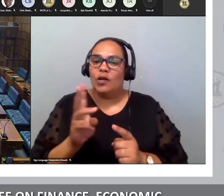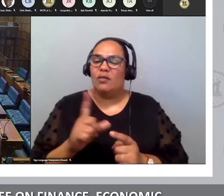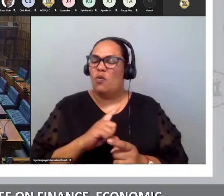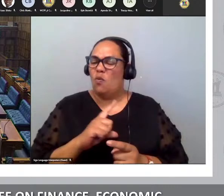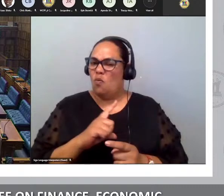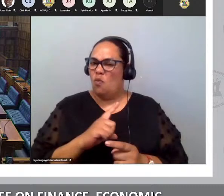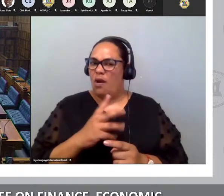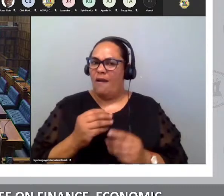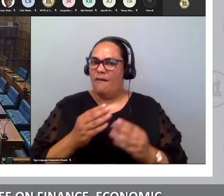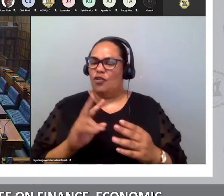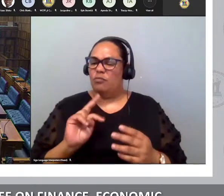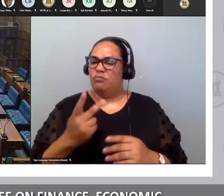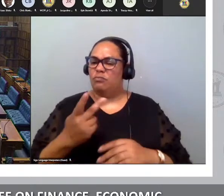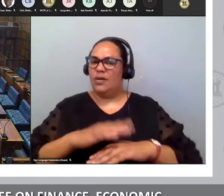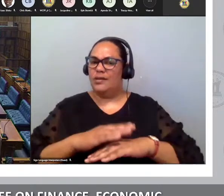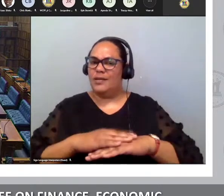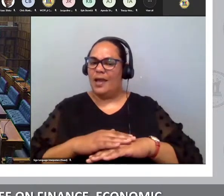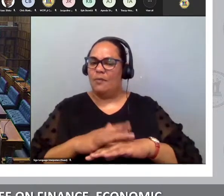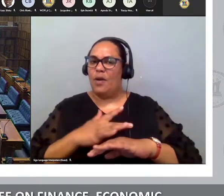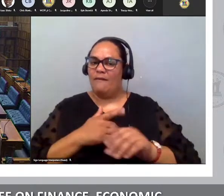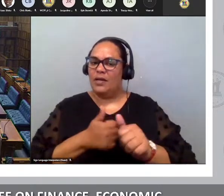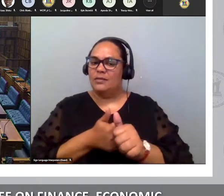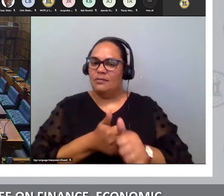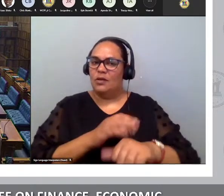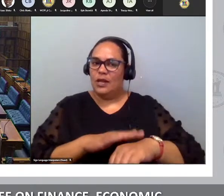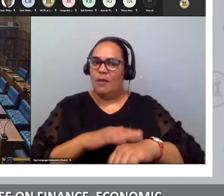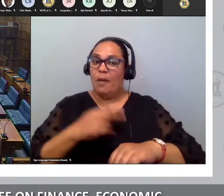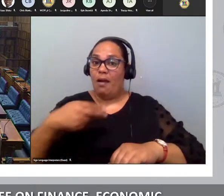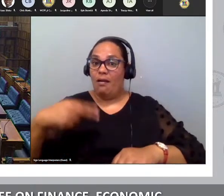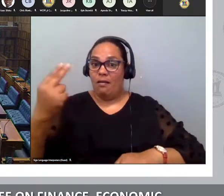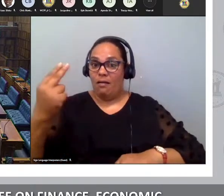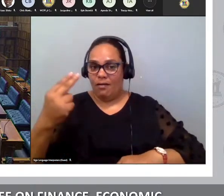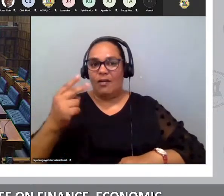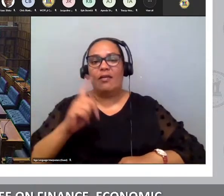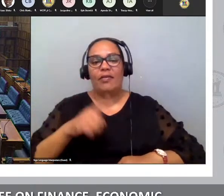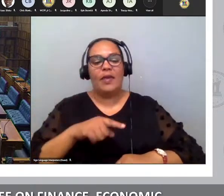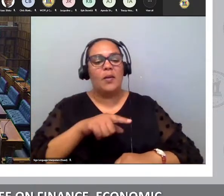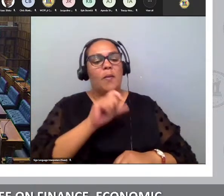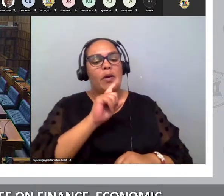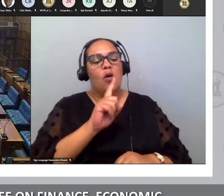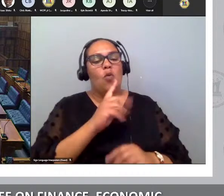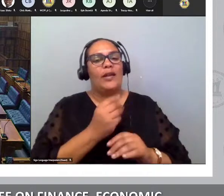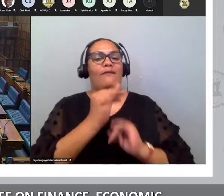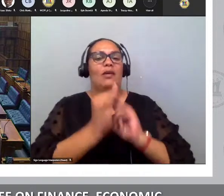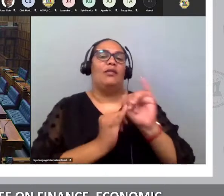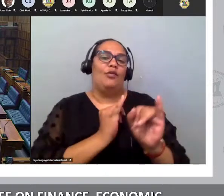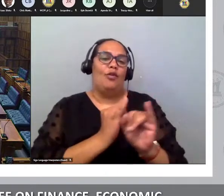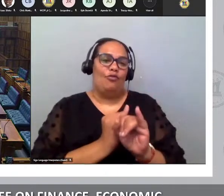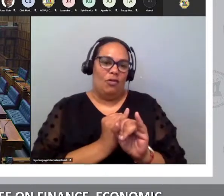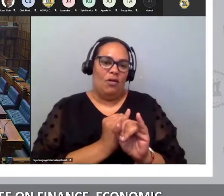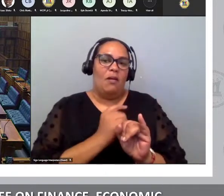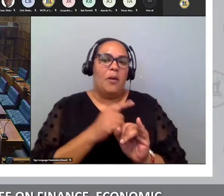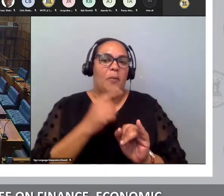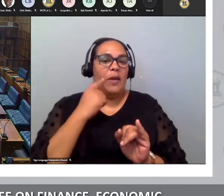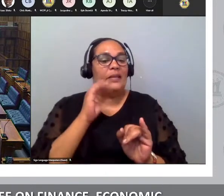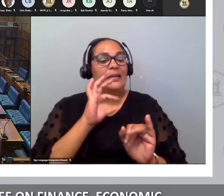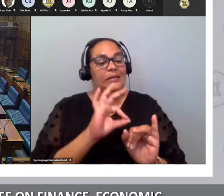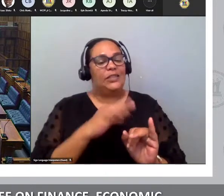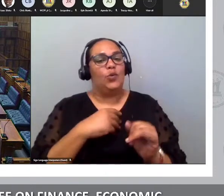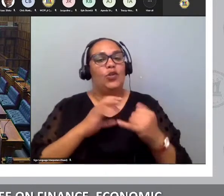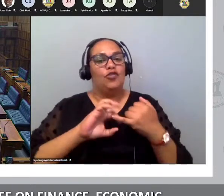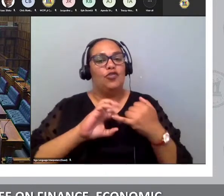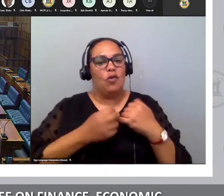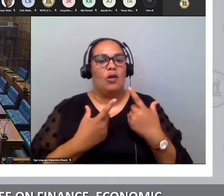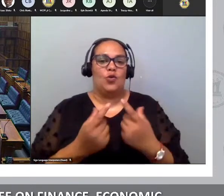have a shi and around time figure that is then exponentially higher than what it is internationally and I think that is what we attempting to